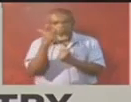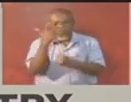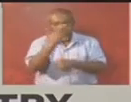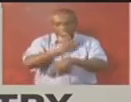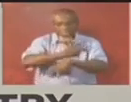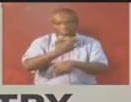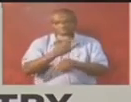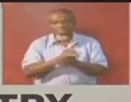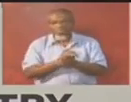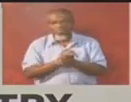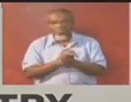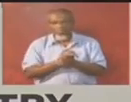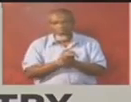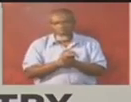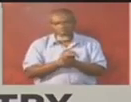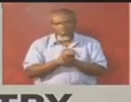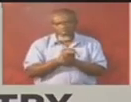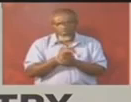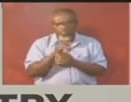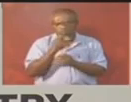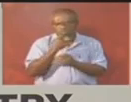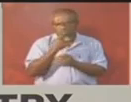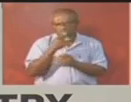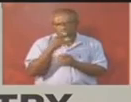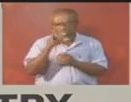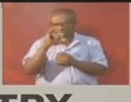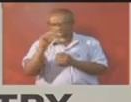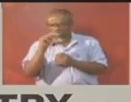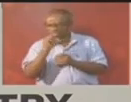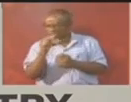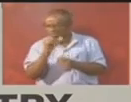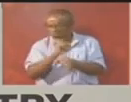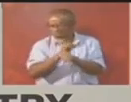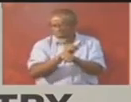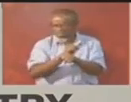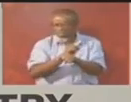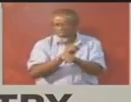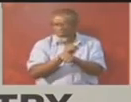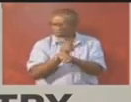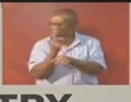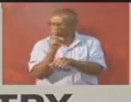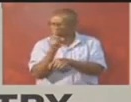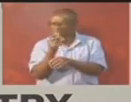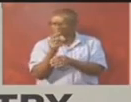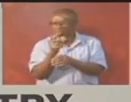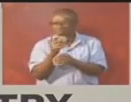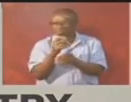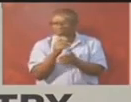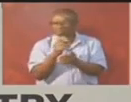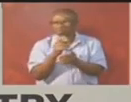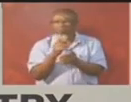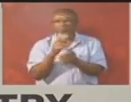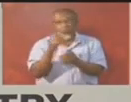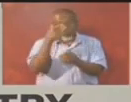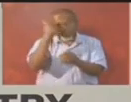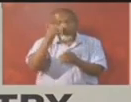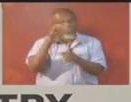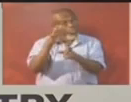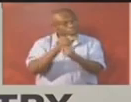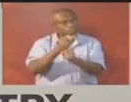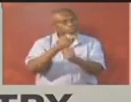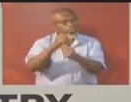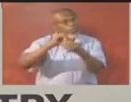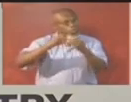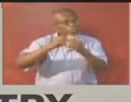not sure where you're speaking about in terms of statistics and figures, because we are receiving all our hospital occupancy figures, our